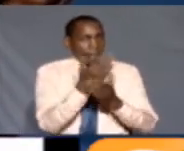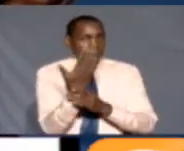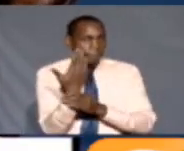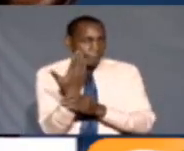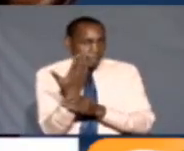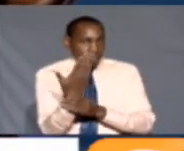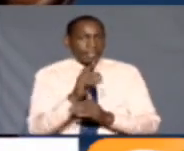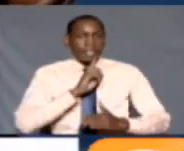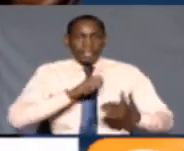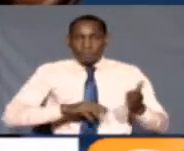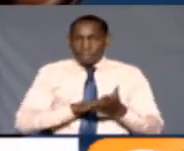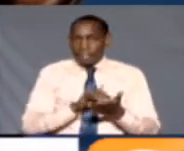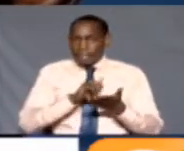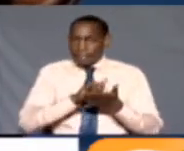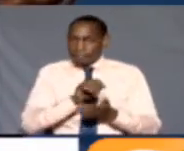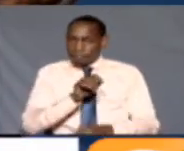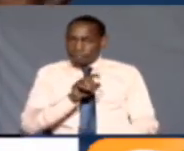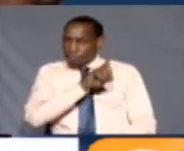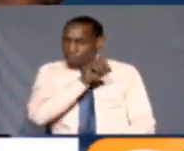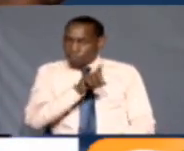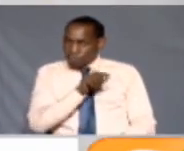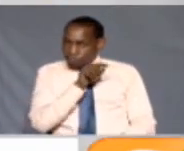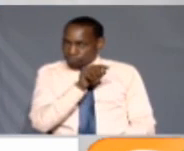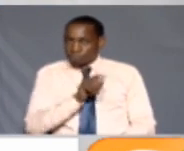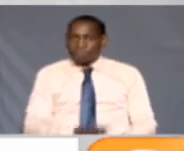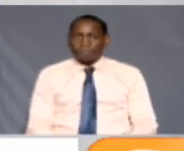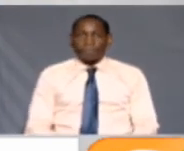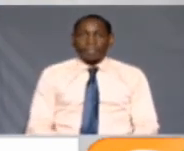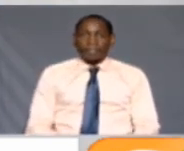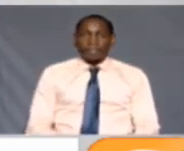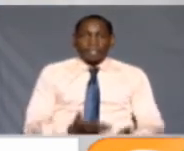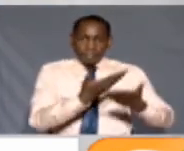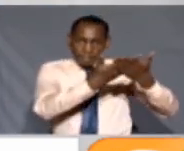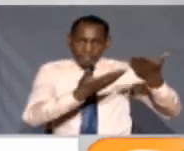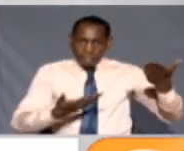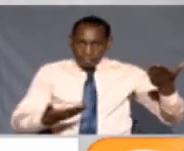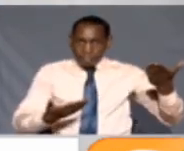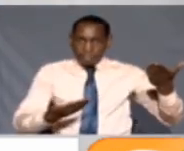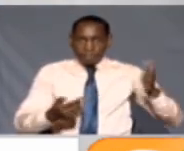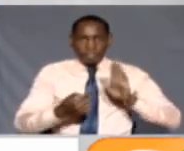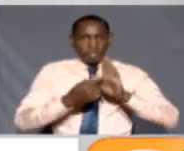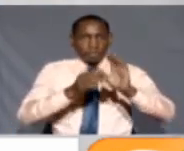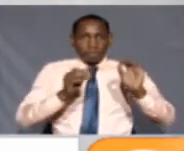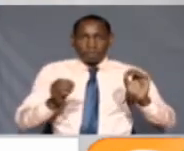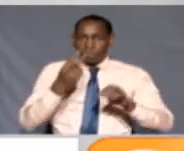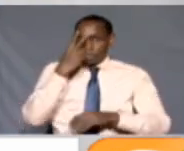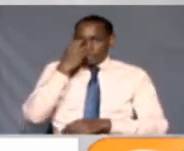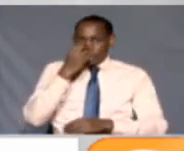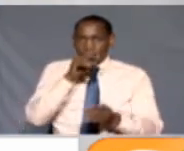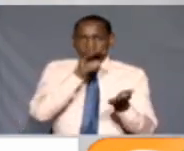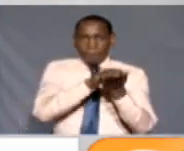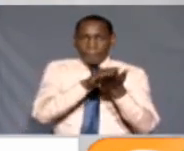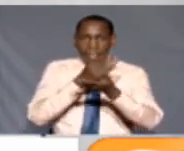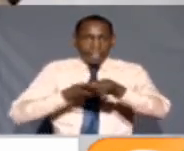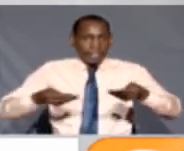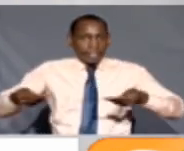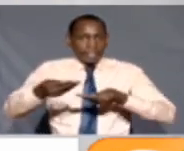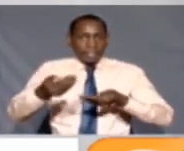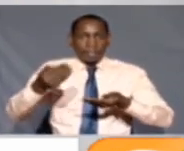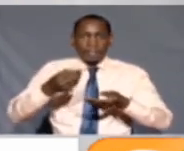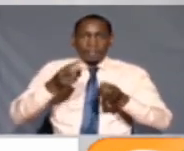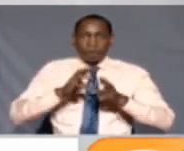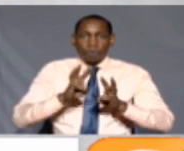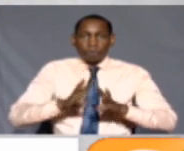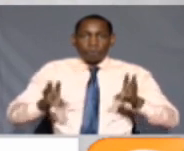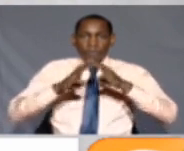statements and said something is going on here. The statements, however, did not highlight suspect bank transactions amounting